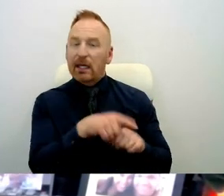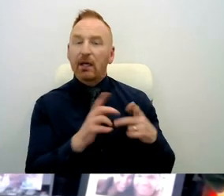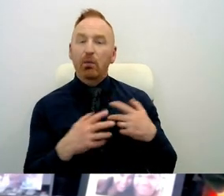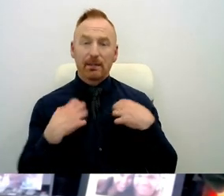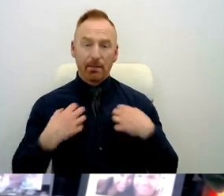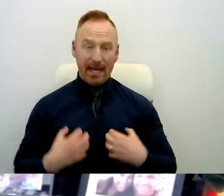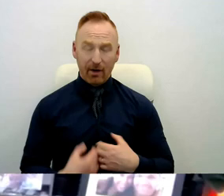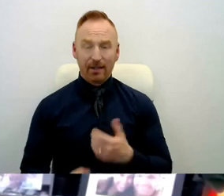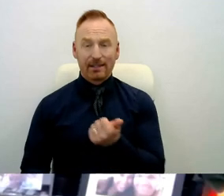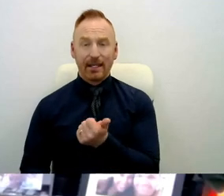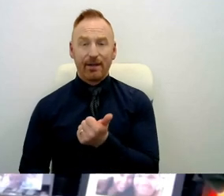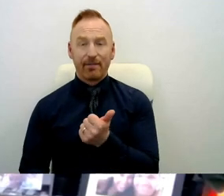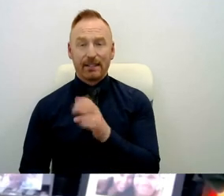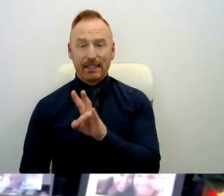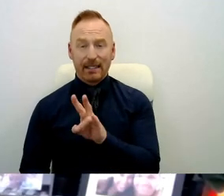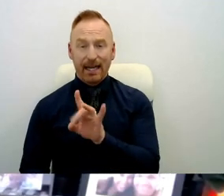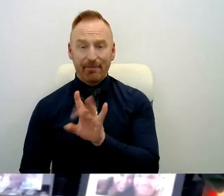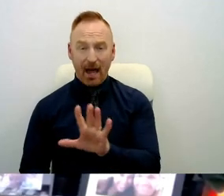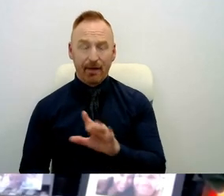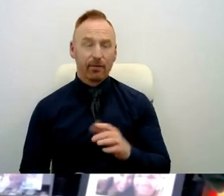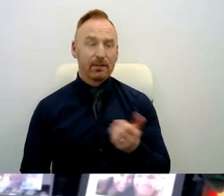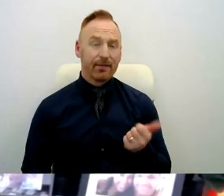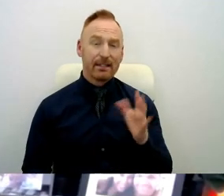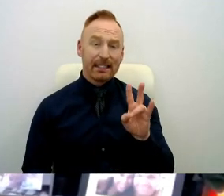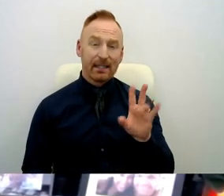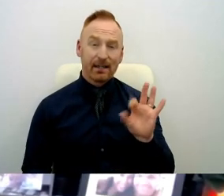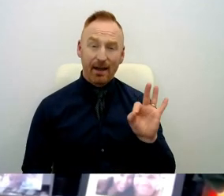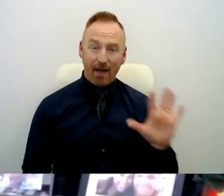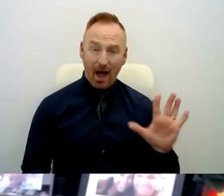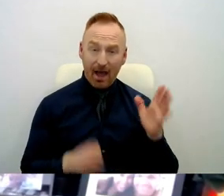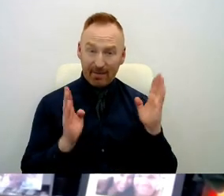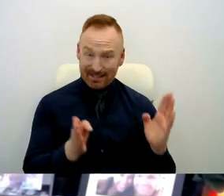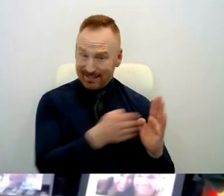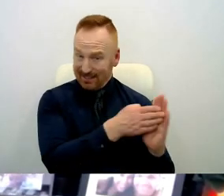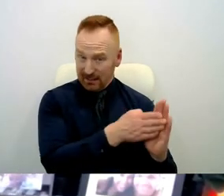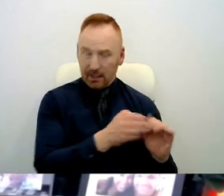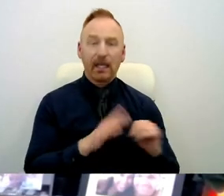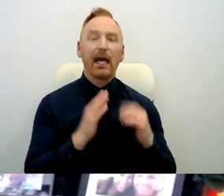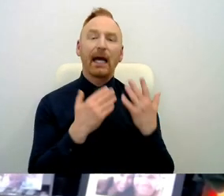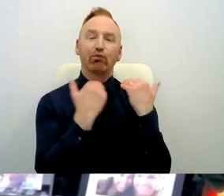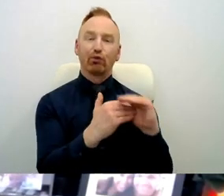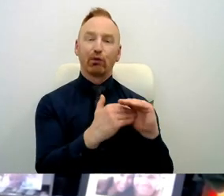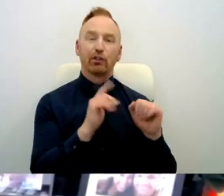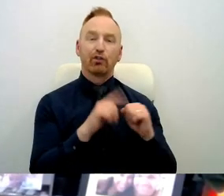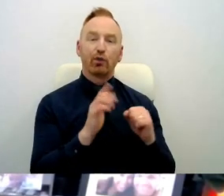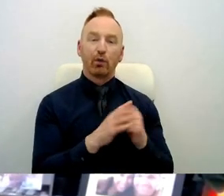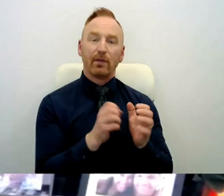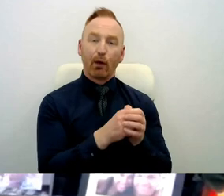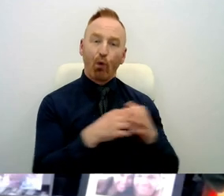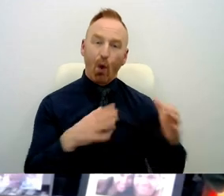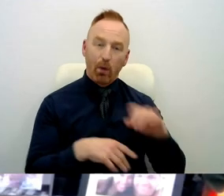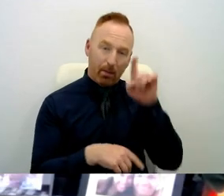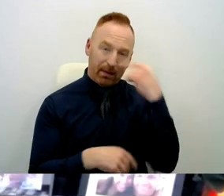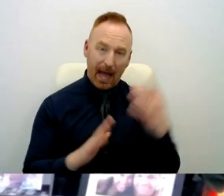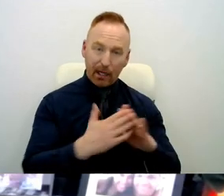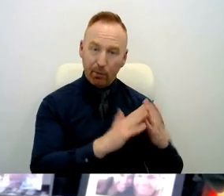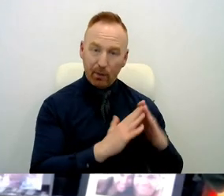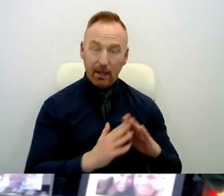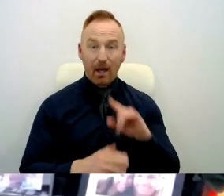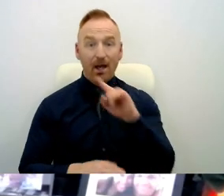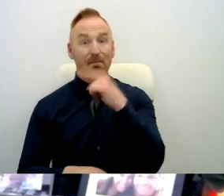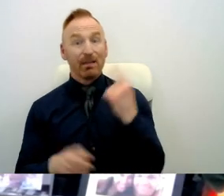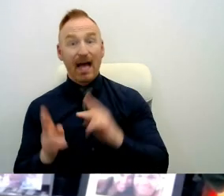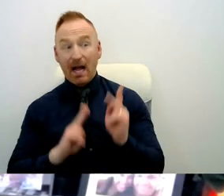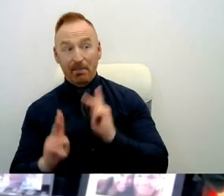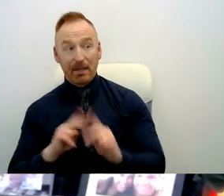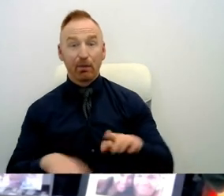served as mayor from 1785 to 1795 and placed several restrictions on the growing Black community. For example, Black people weren't